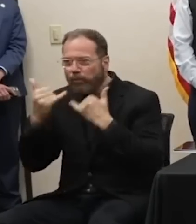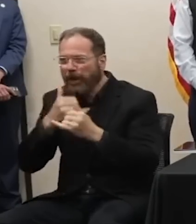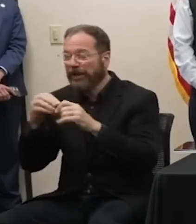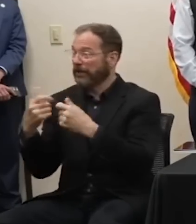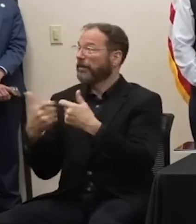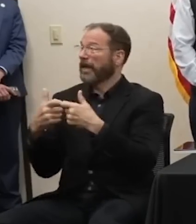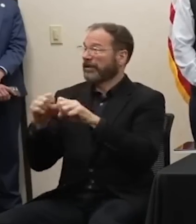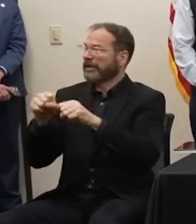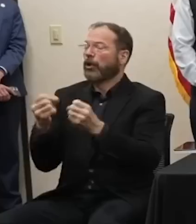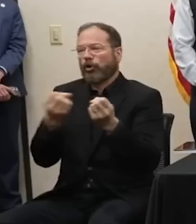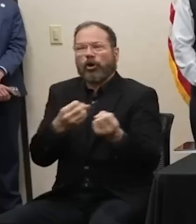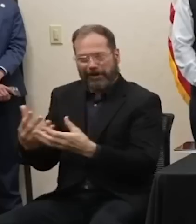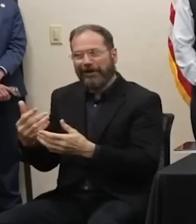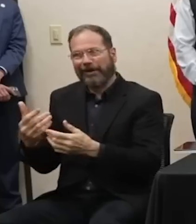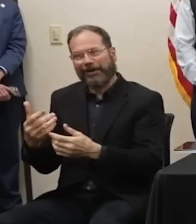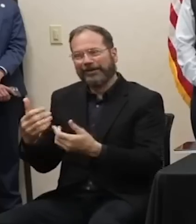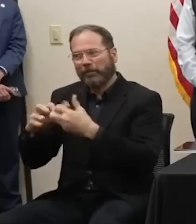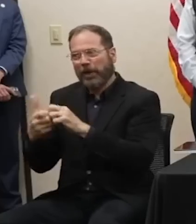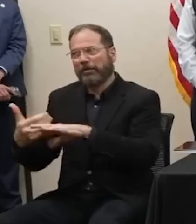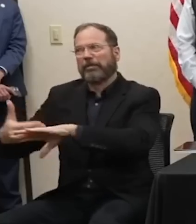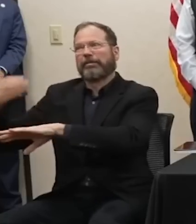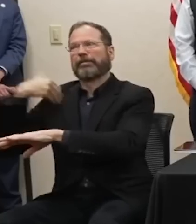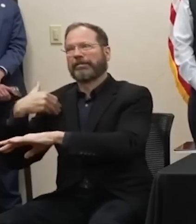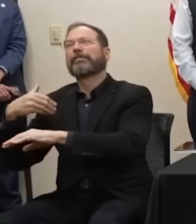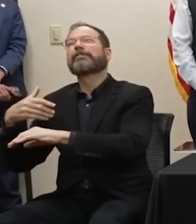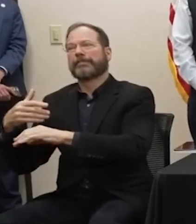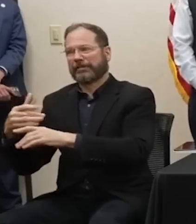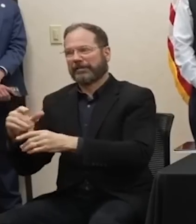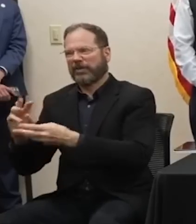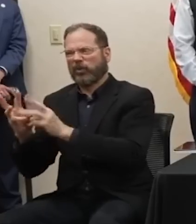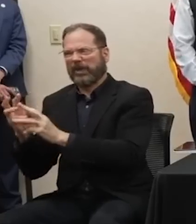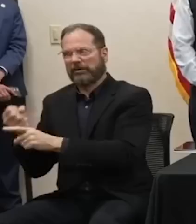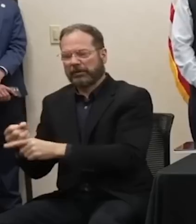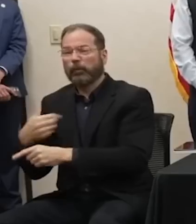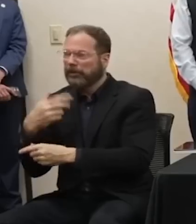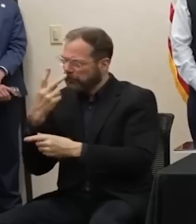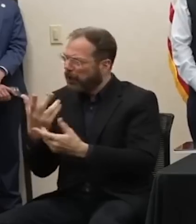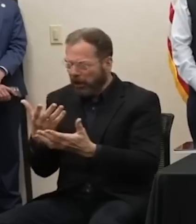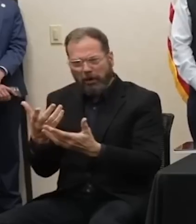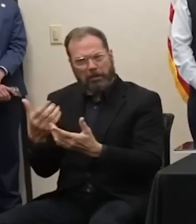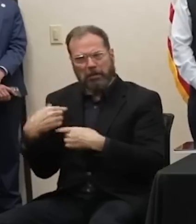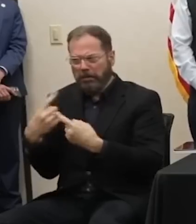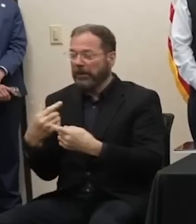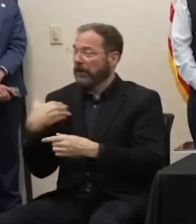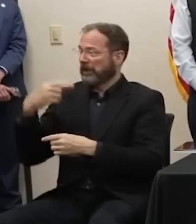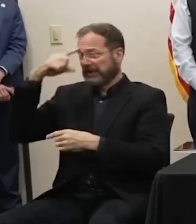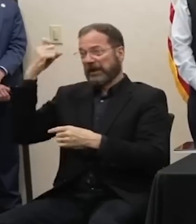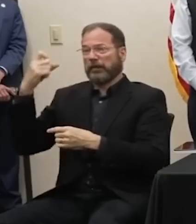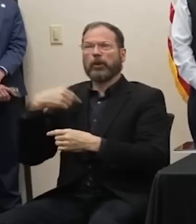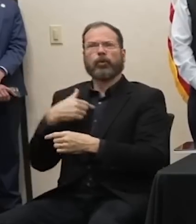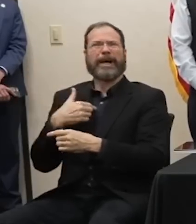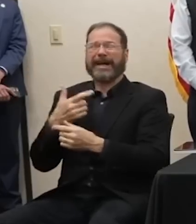grid that led to the challenges we had during Winter Storm Uri. And we've seen the results of that. Last summer, we